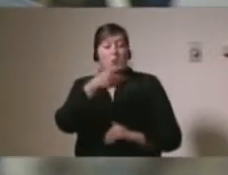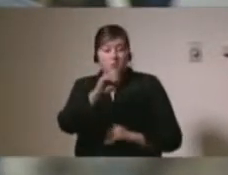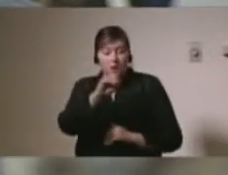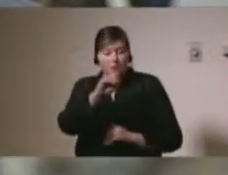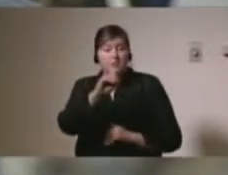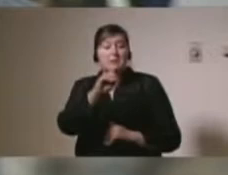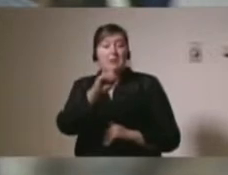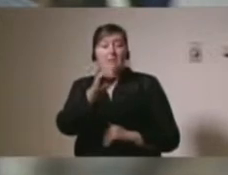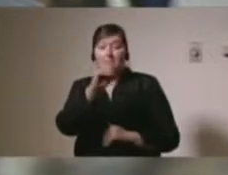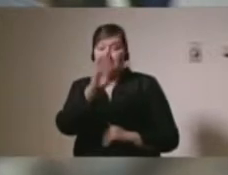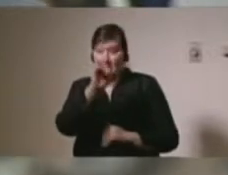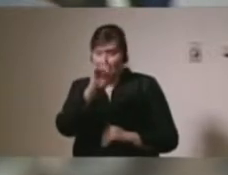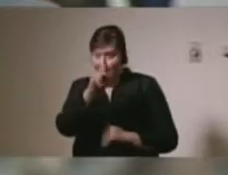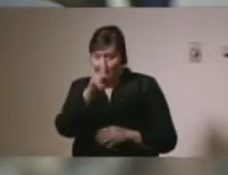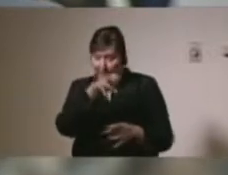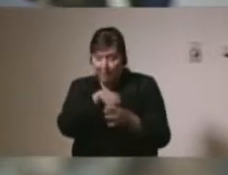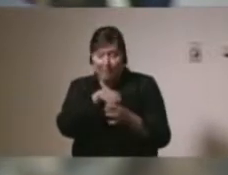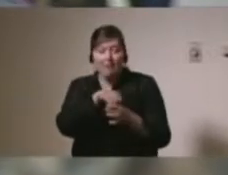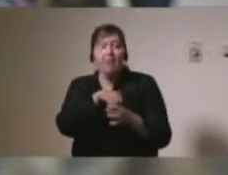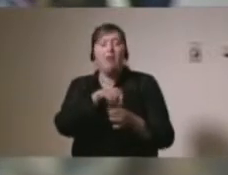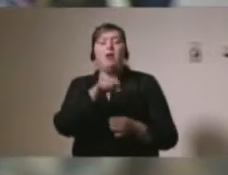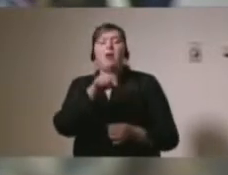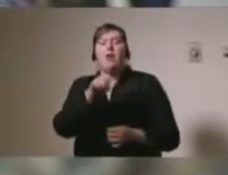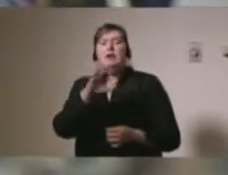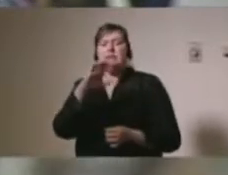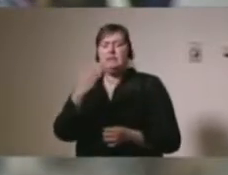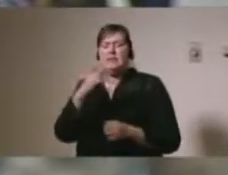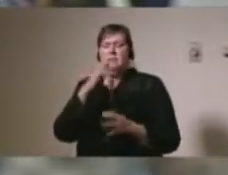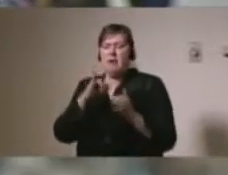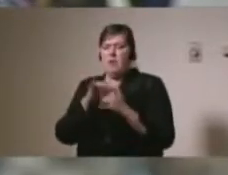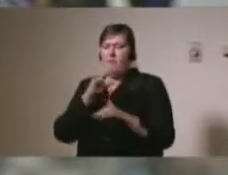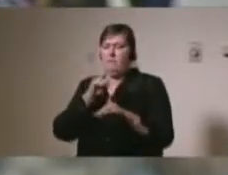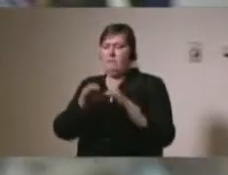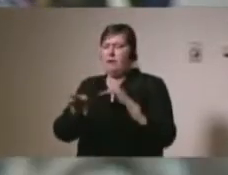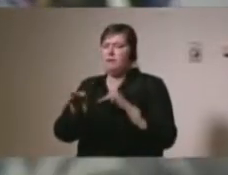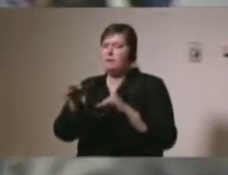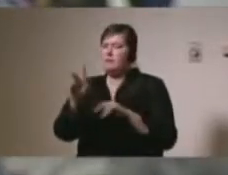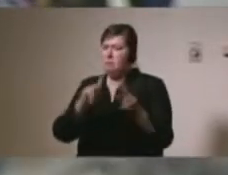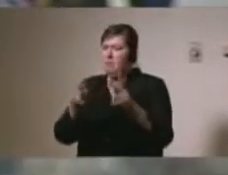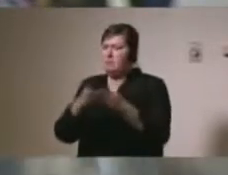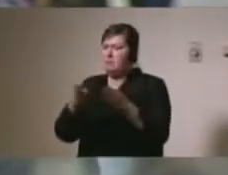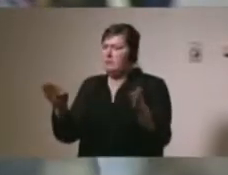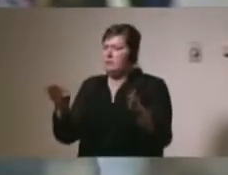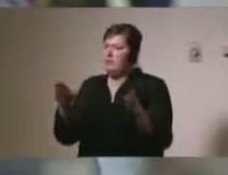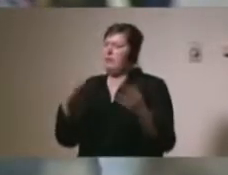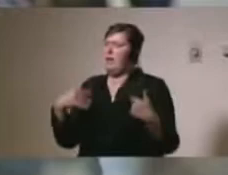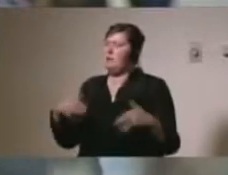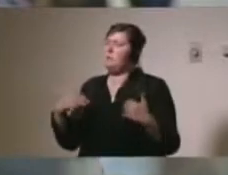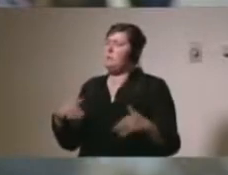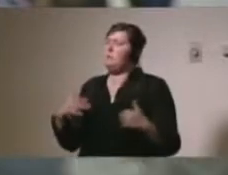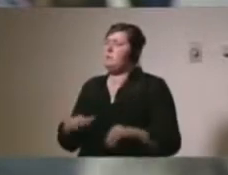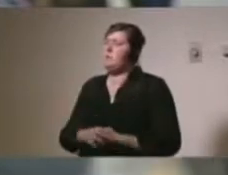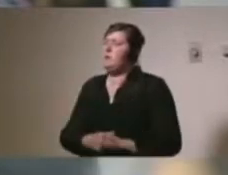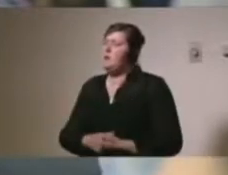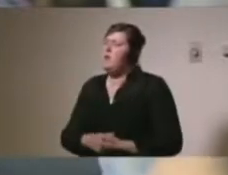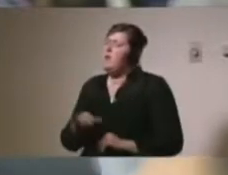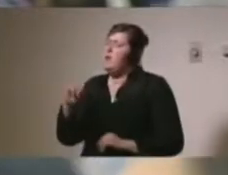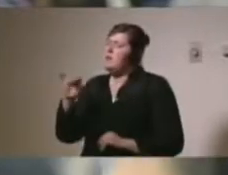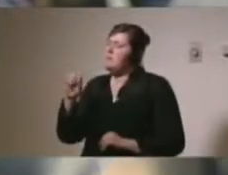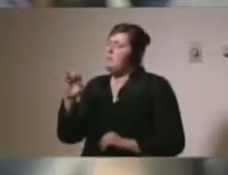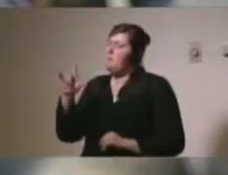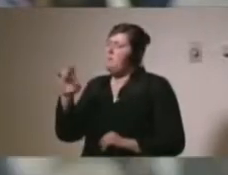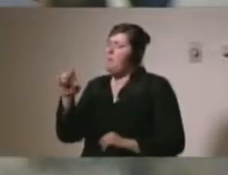all Canadians, right, for all people. Isabelle, I was curious about, you mentioned with respect to the postal banking and